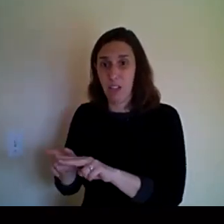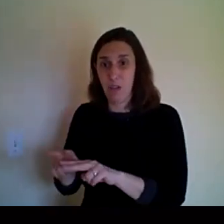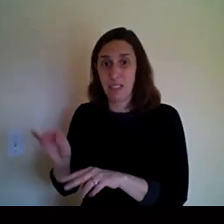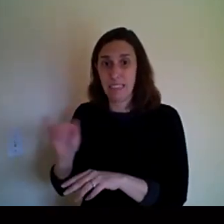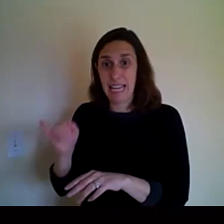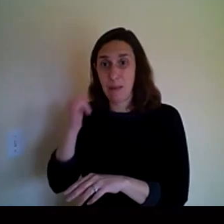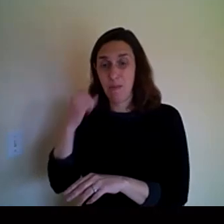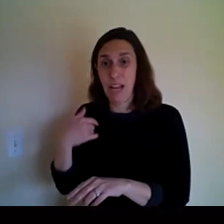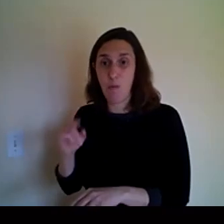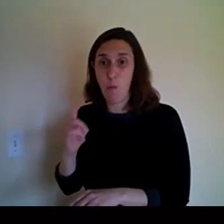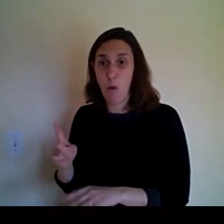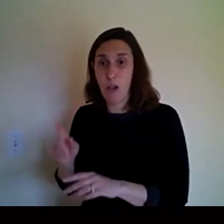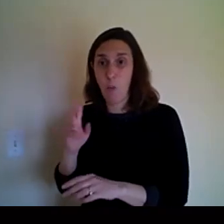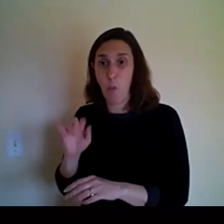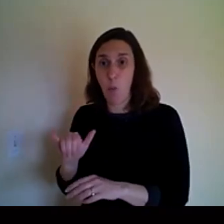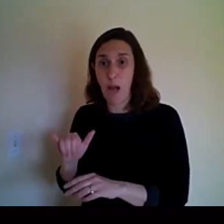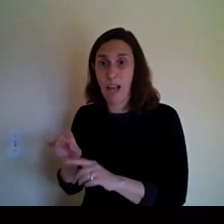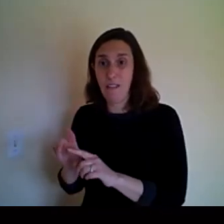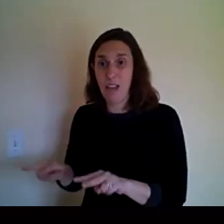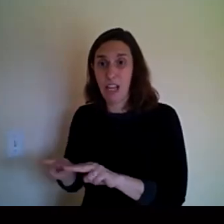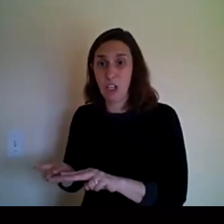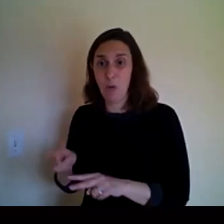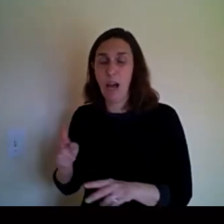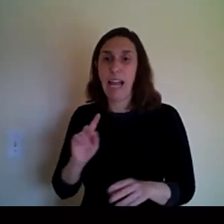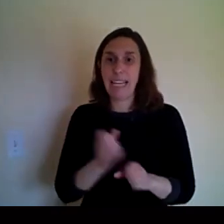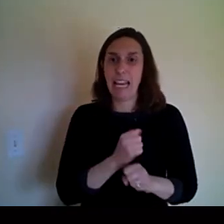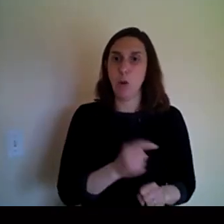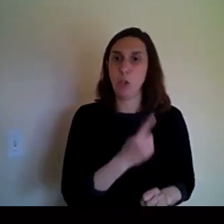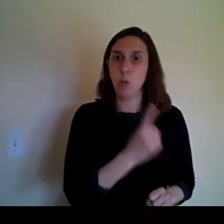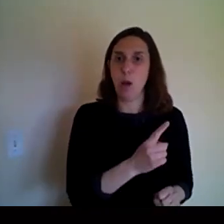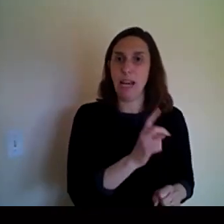I get one x value. It's a one-to-one mapping.